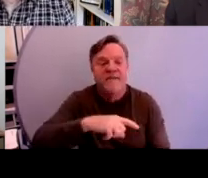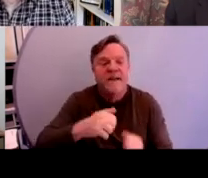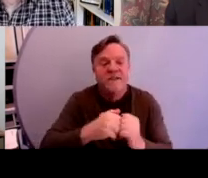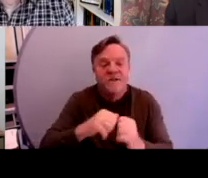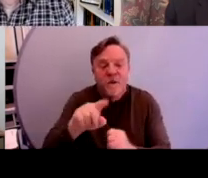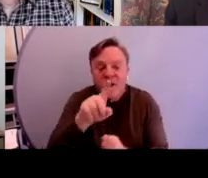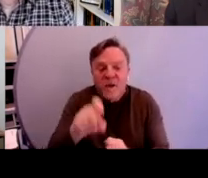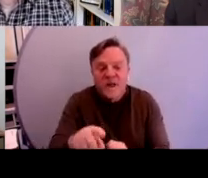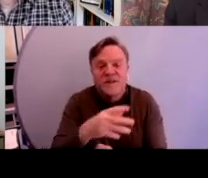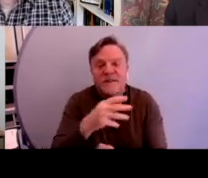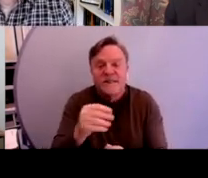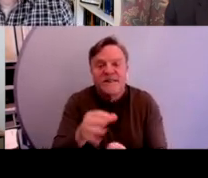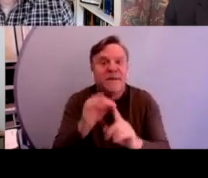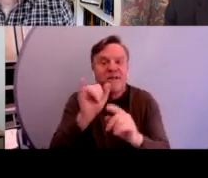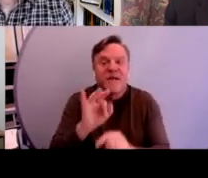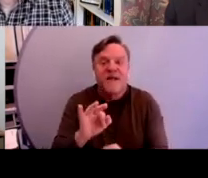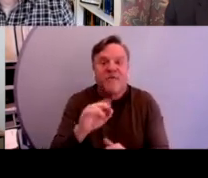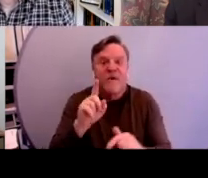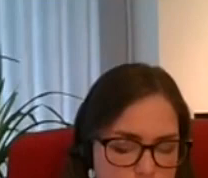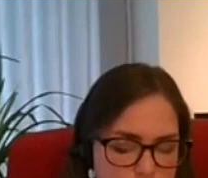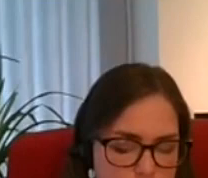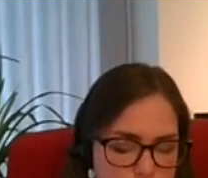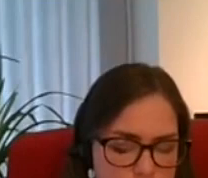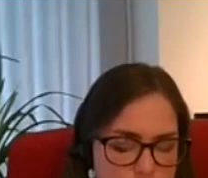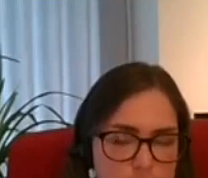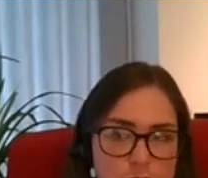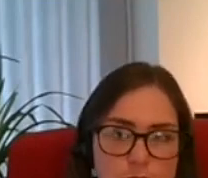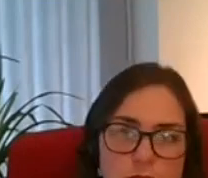questions as well, especially if we're not able to cover it here today.